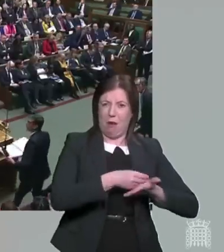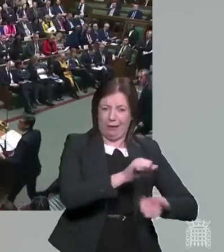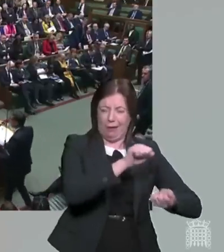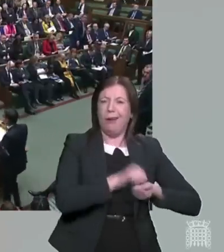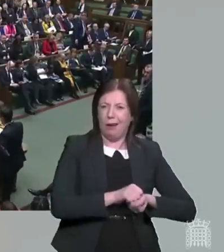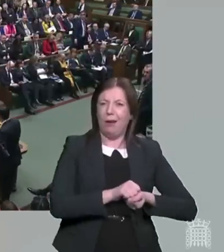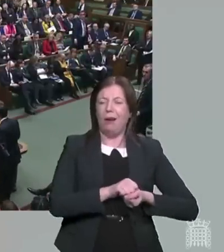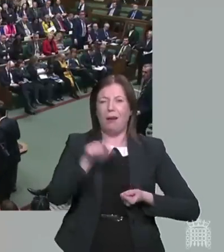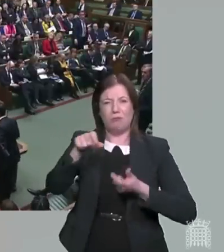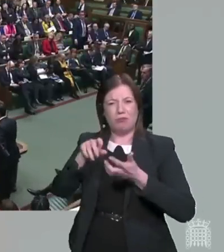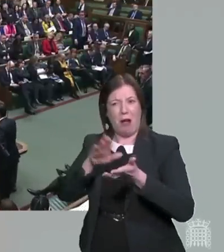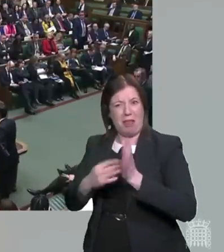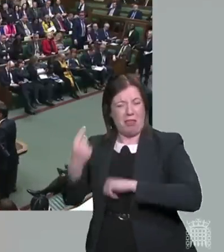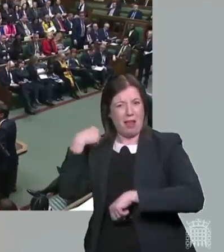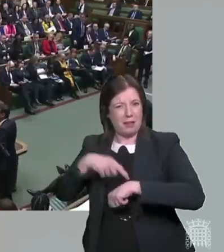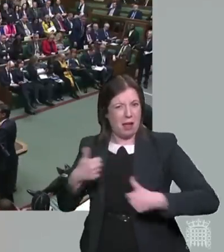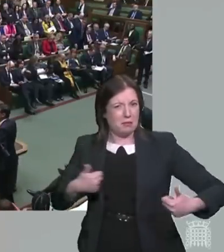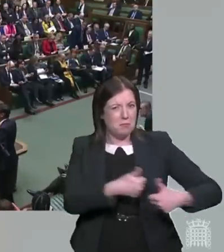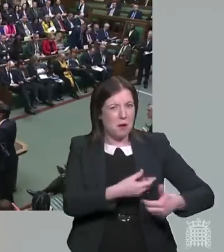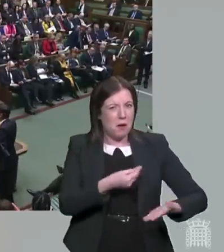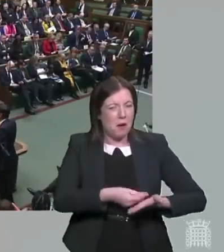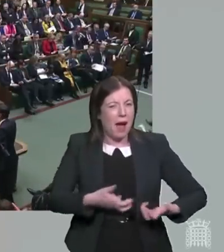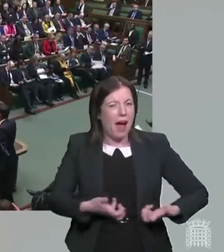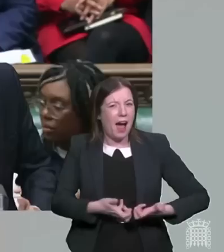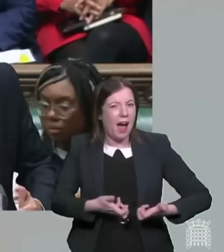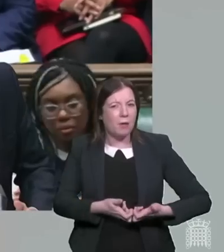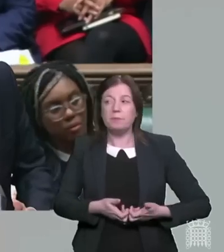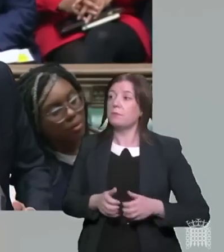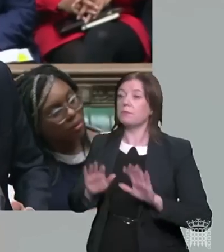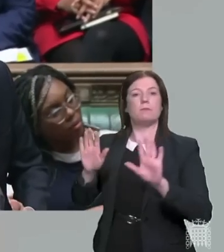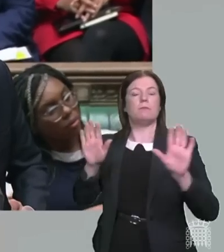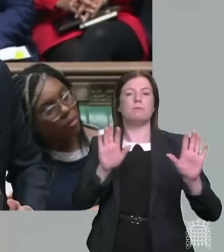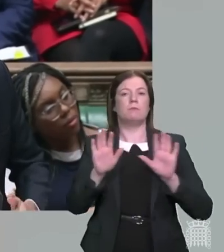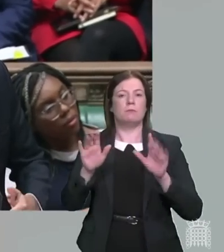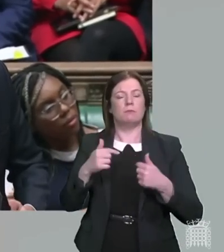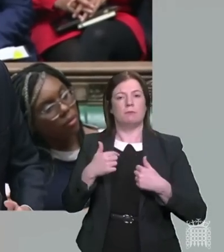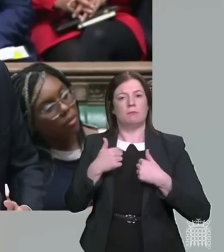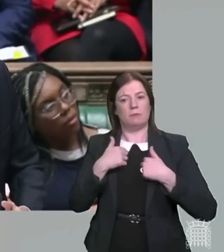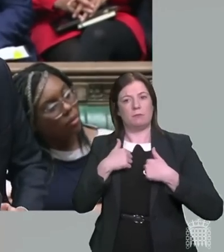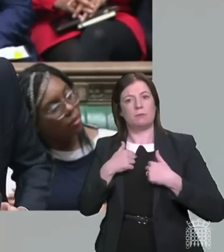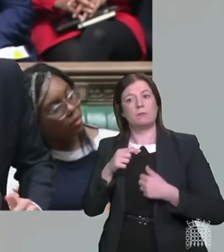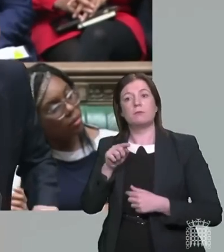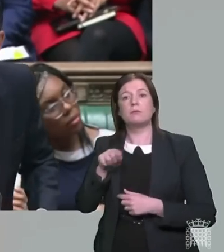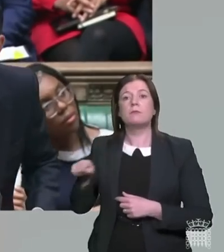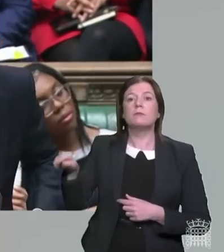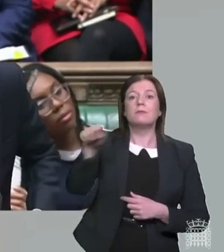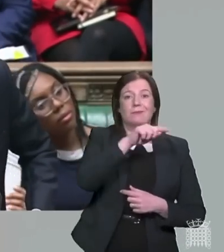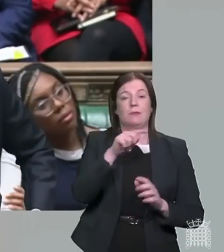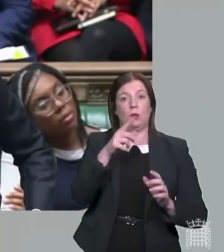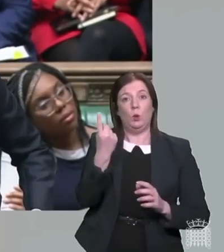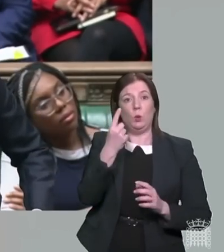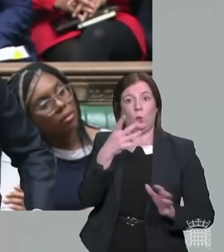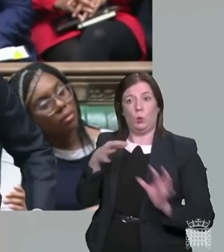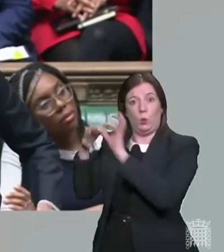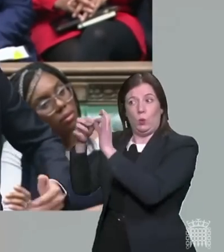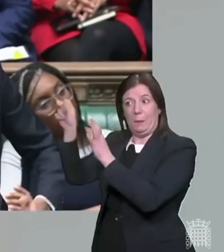Minister. Well, Mr. Speaker, I'm proud of our record in leading, actually, when it comes to sanctioning those people connected with